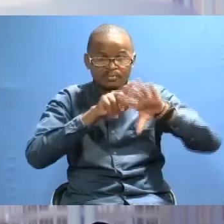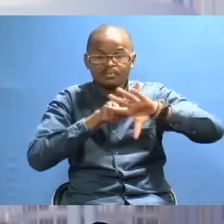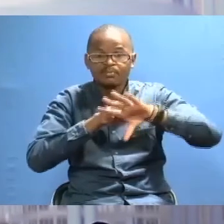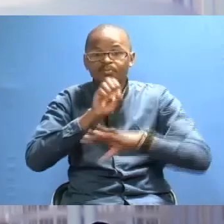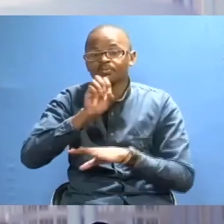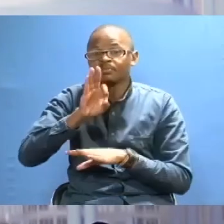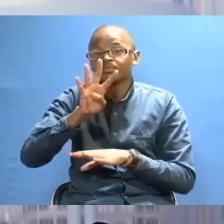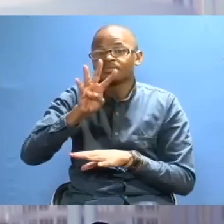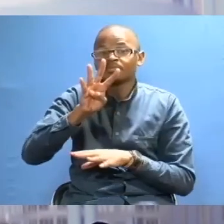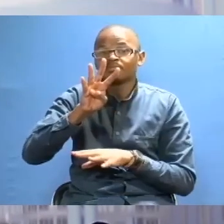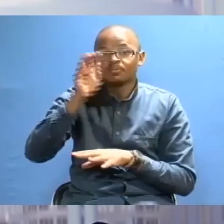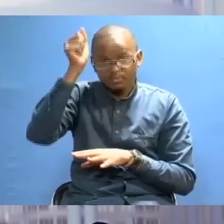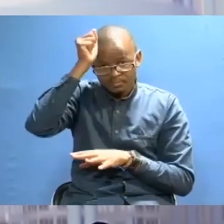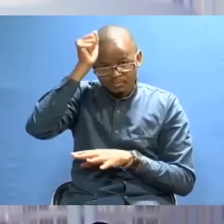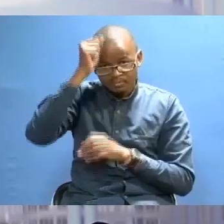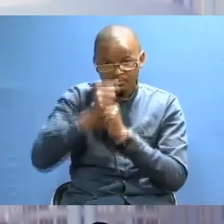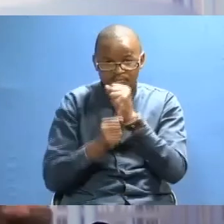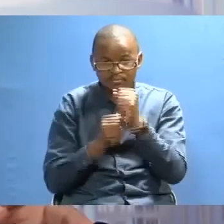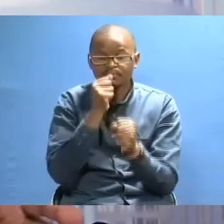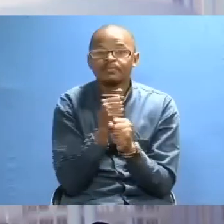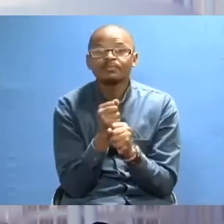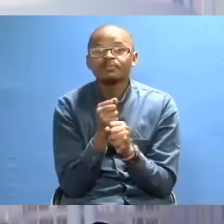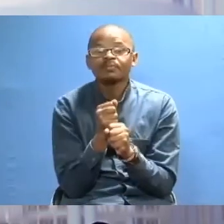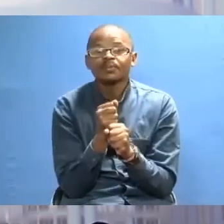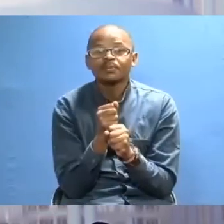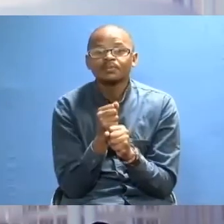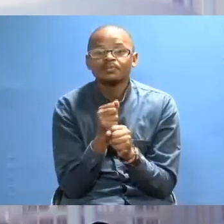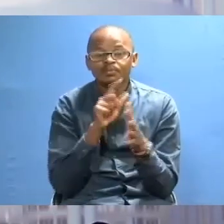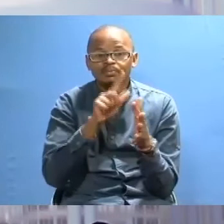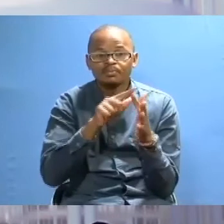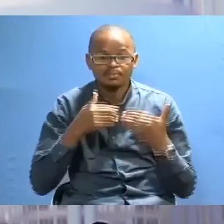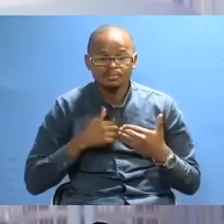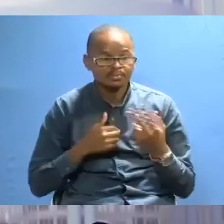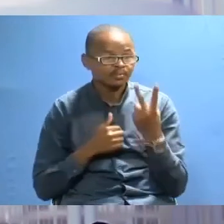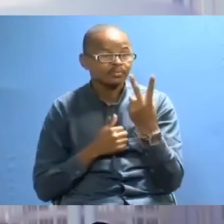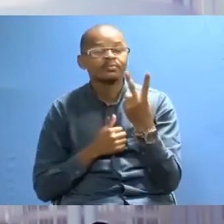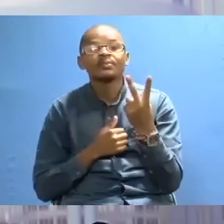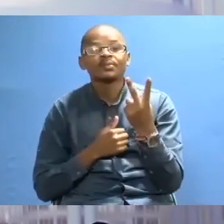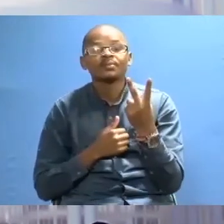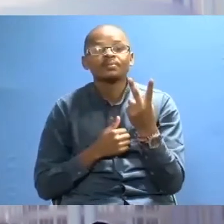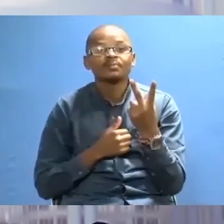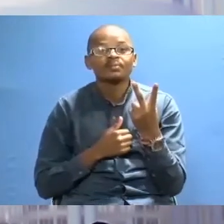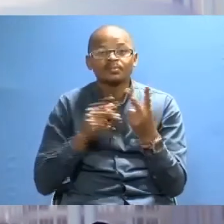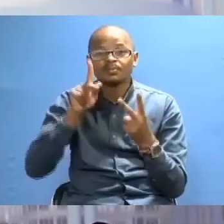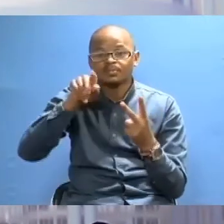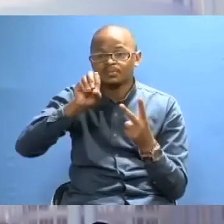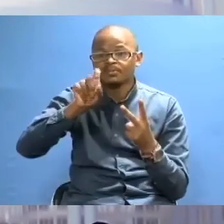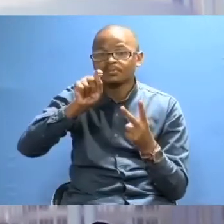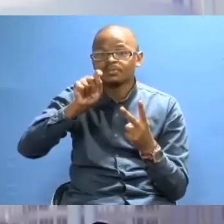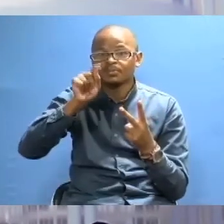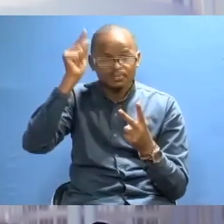a period of 4 academic years. Then we have 2